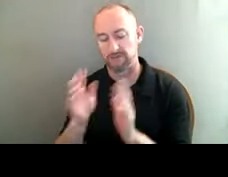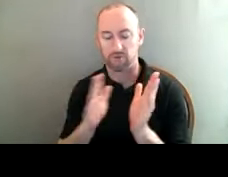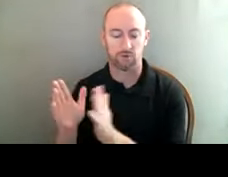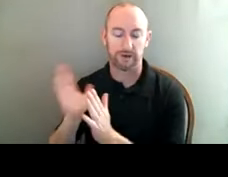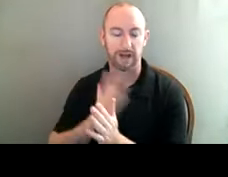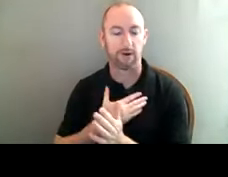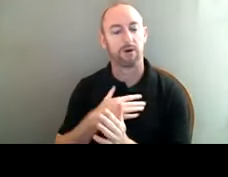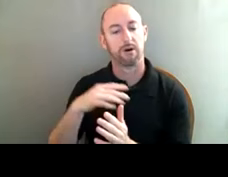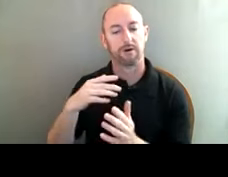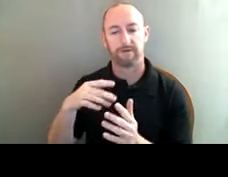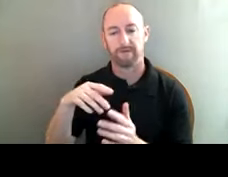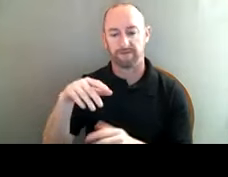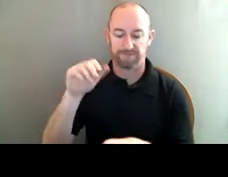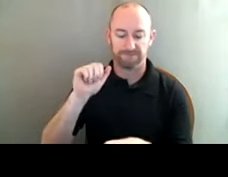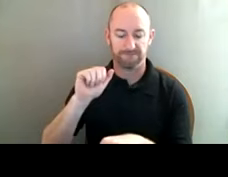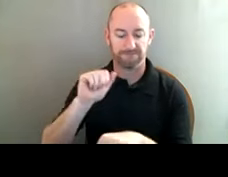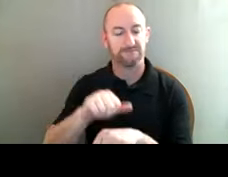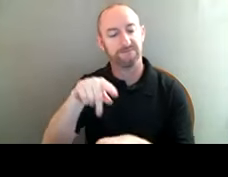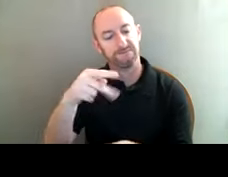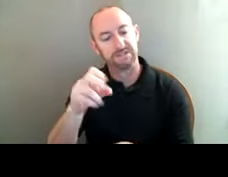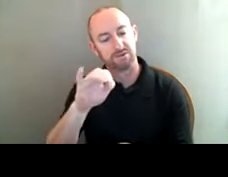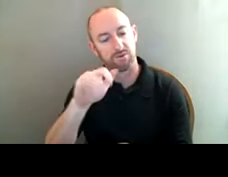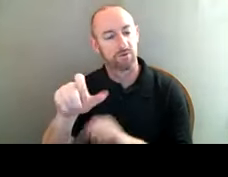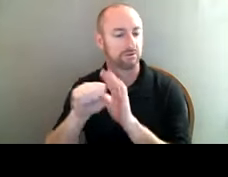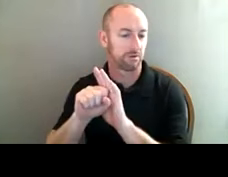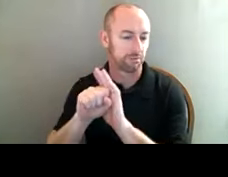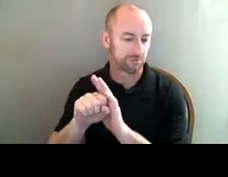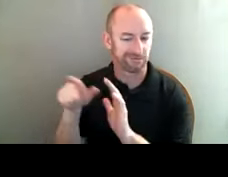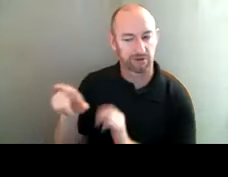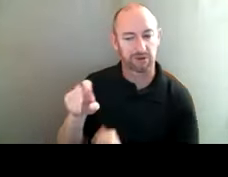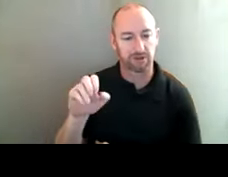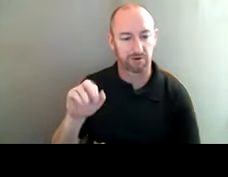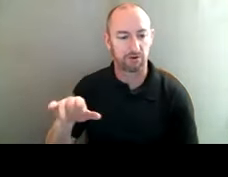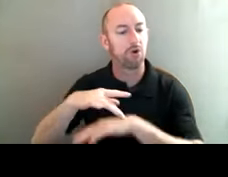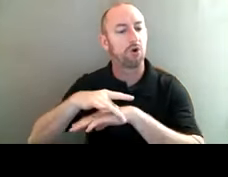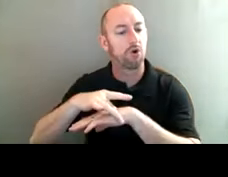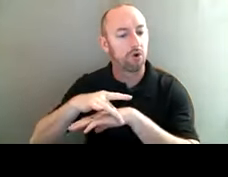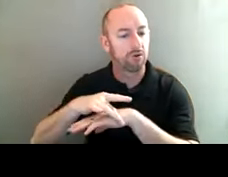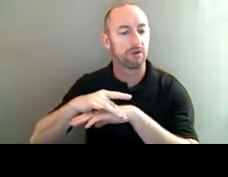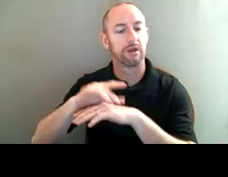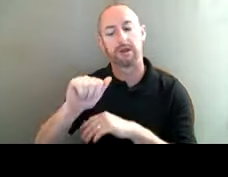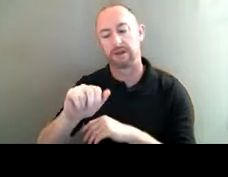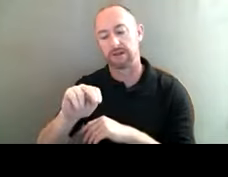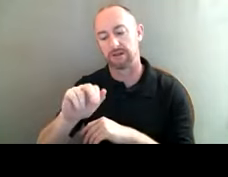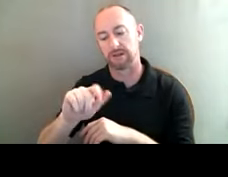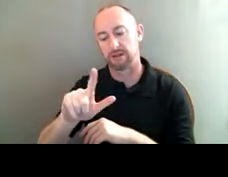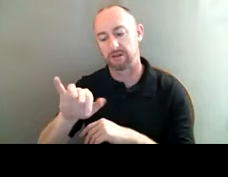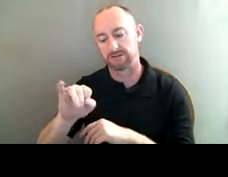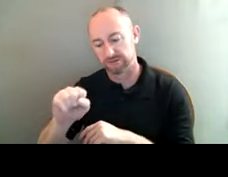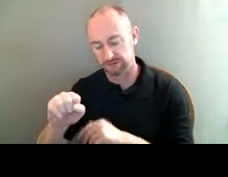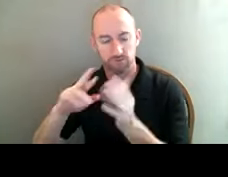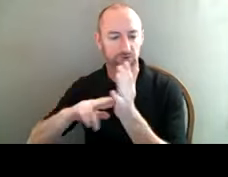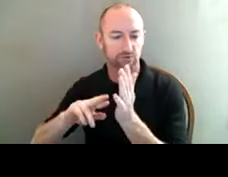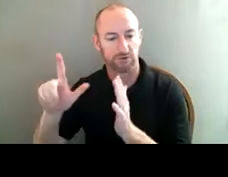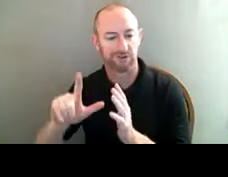at URL, which is, for those who aren't familiar with it, the Earth Analysis Research Library. It's what we